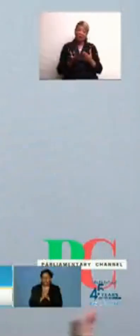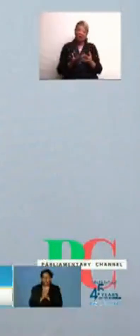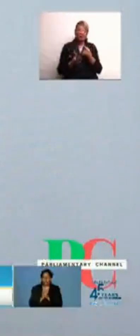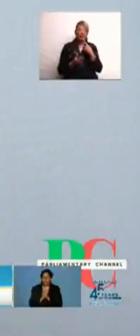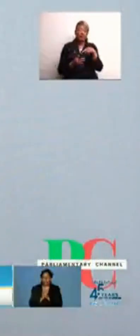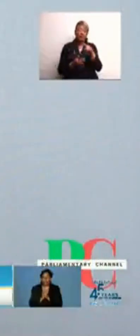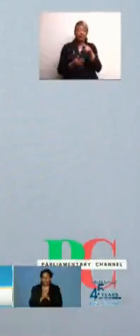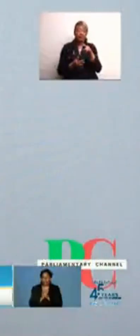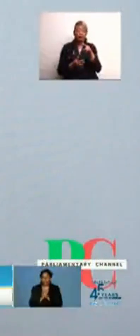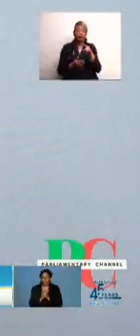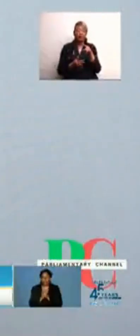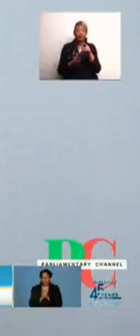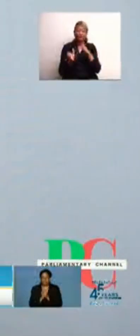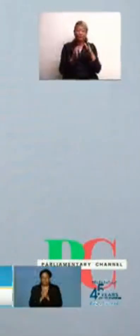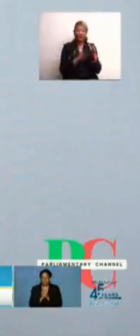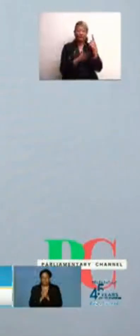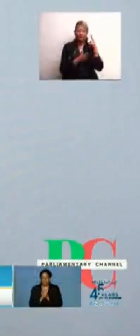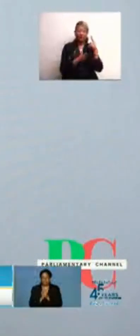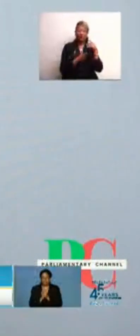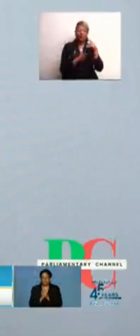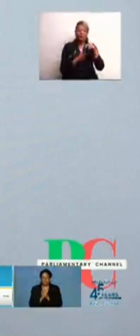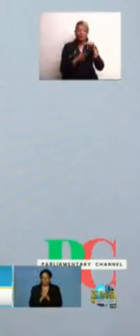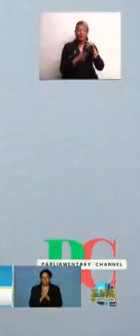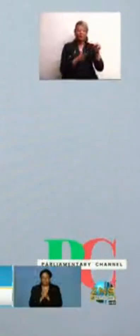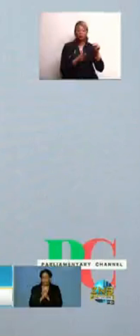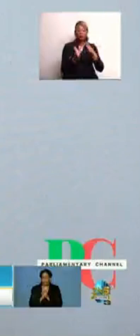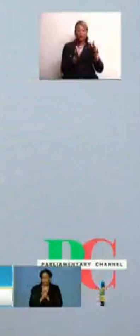inform you of the ideal format for this contributory pension plan.